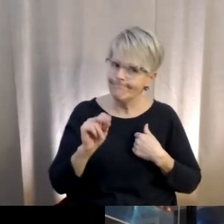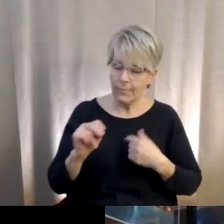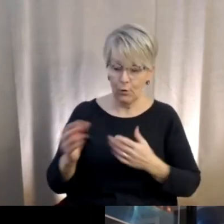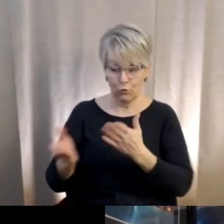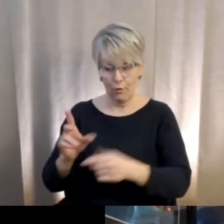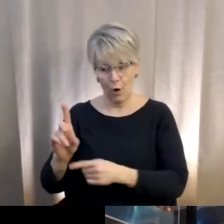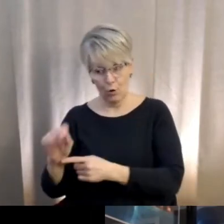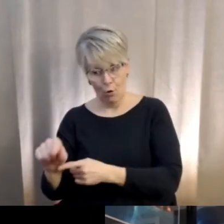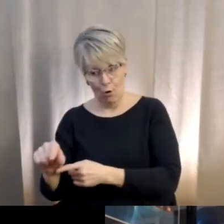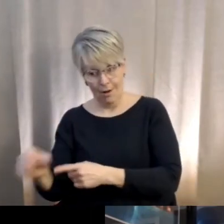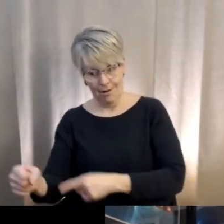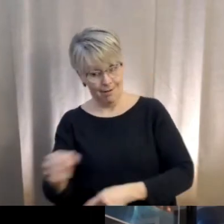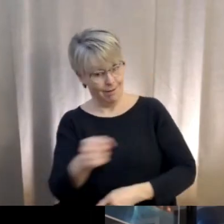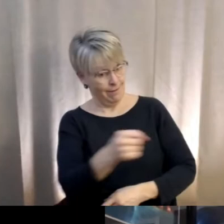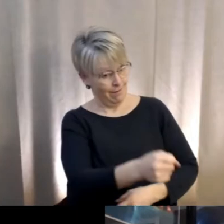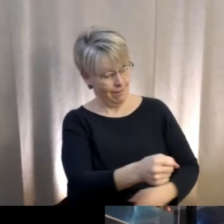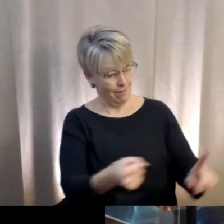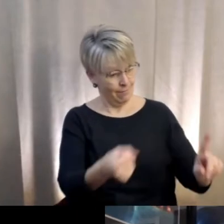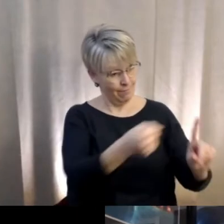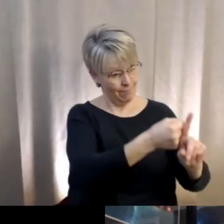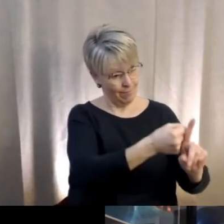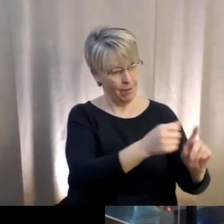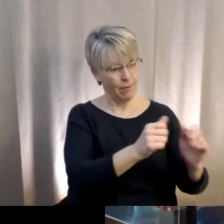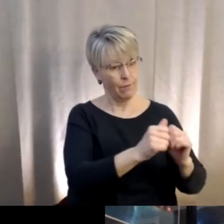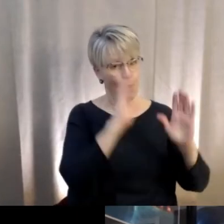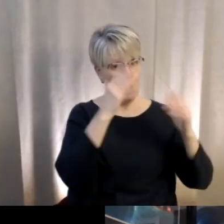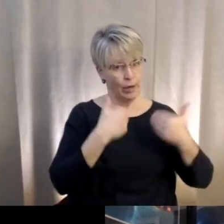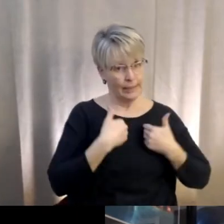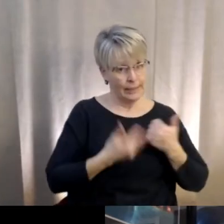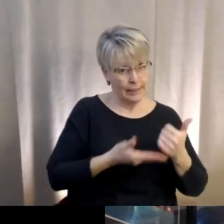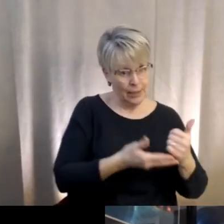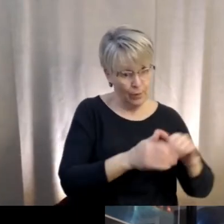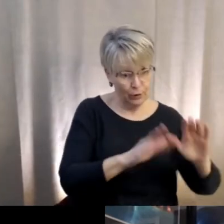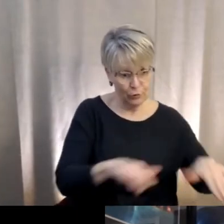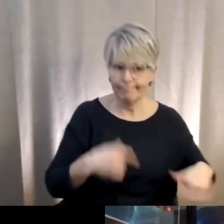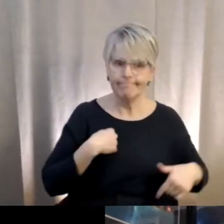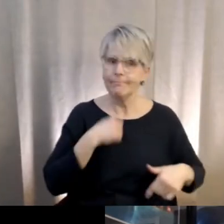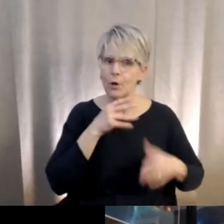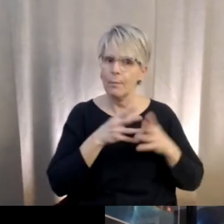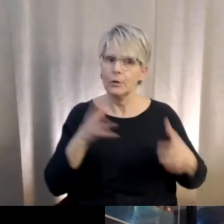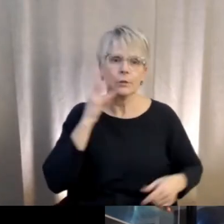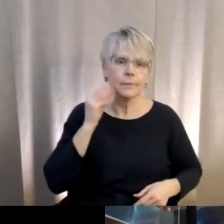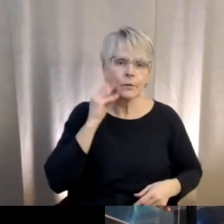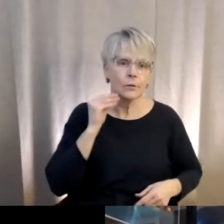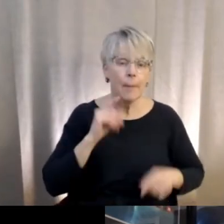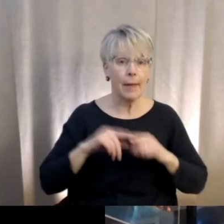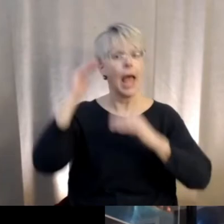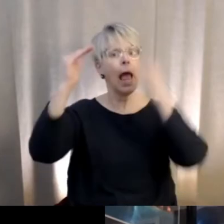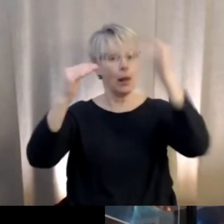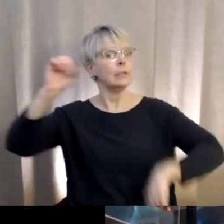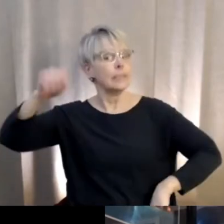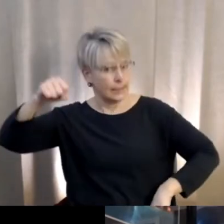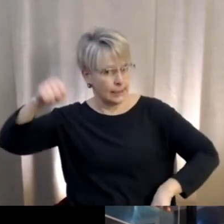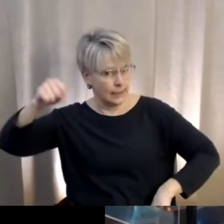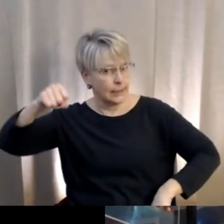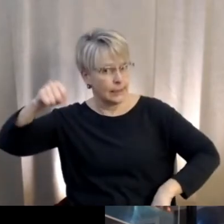dogs with like autistic assistance service dogs with children. but I do with adults.